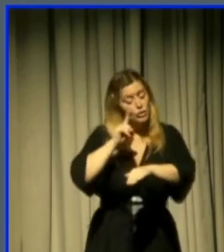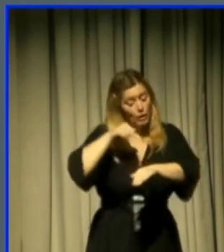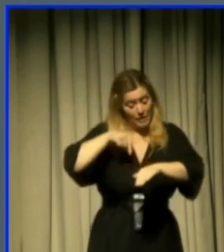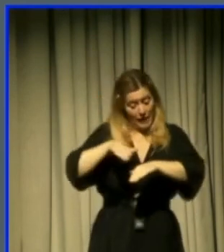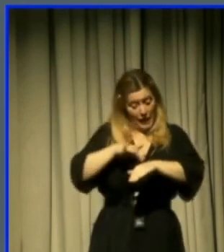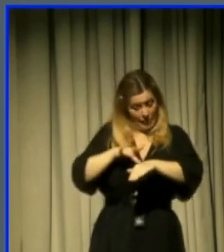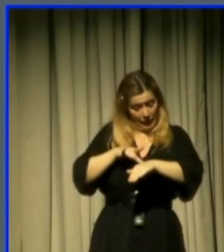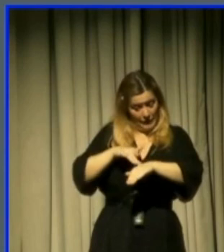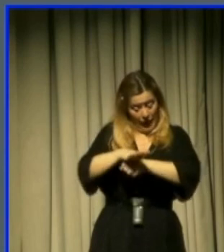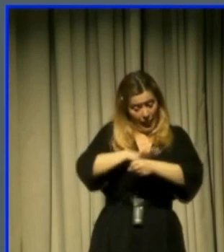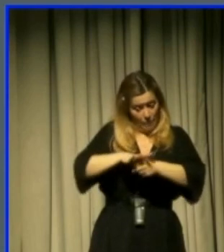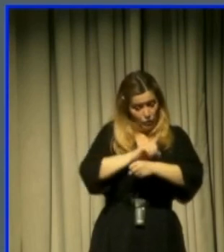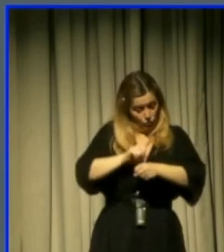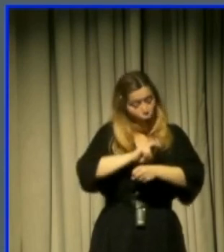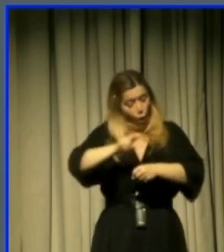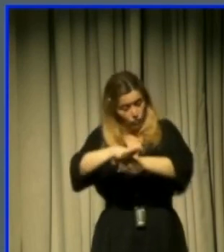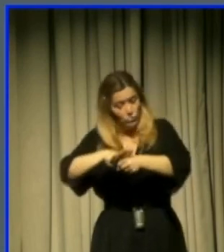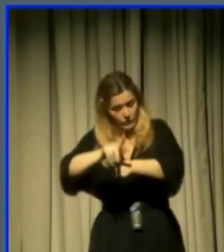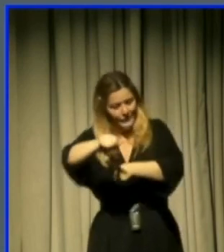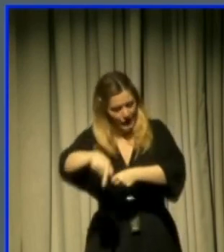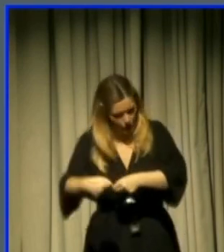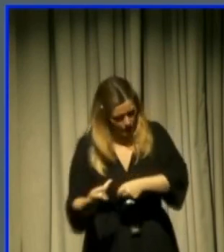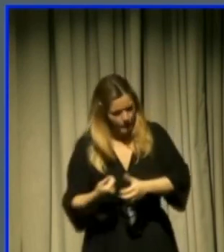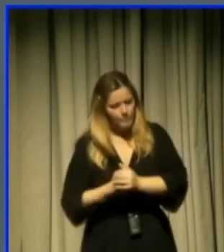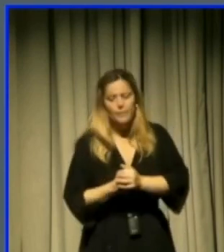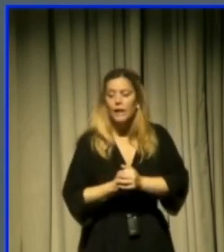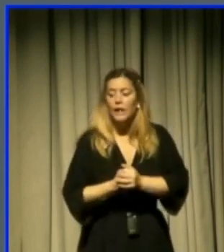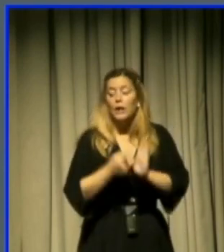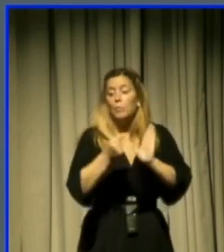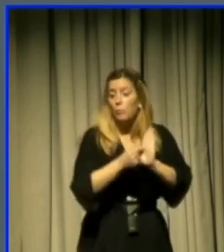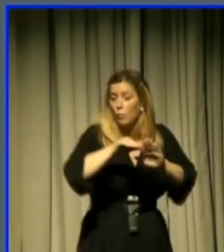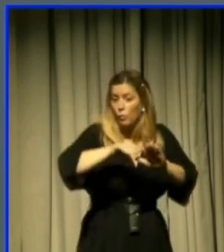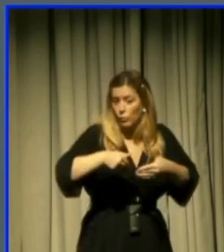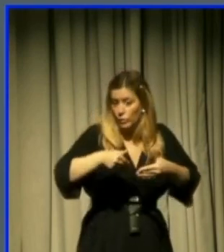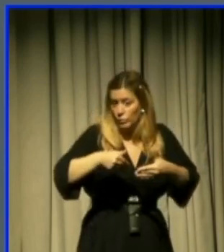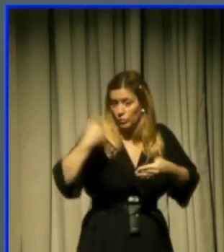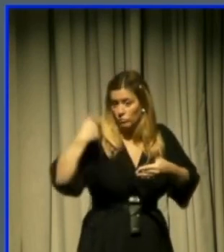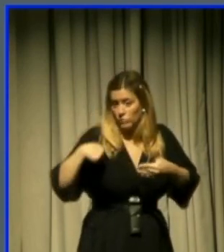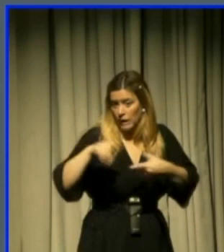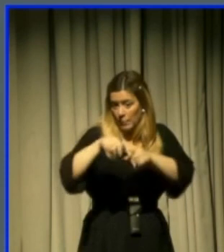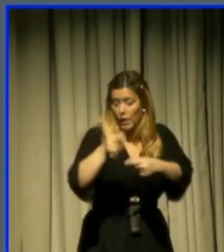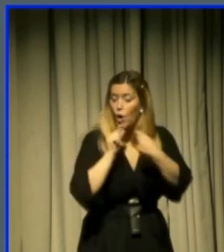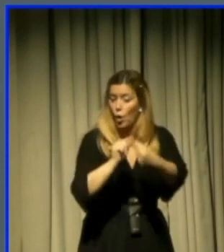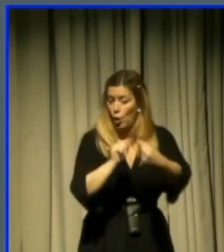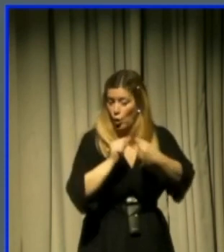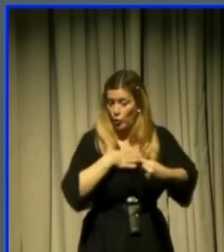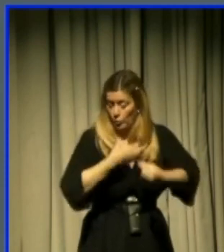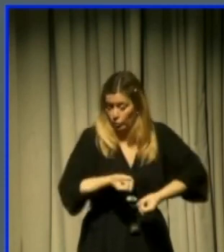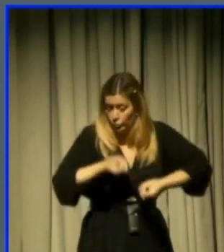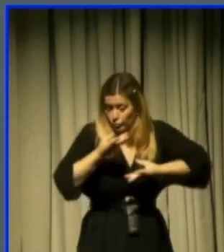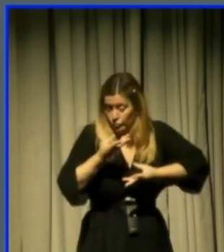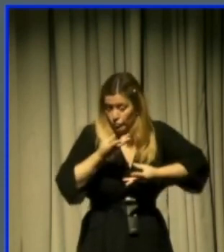point of discussion for our Q&A. AI is, of course, can be thought of as a part